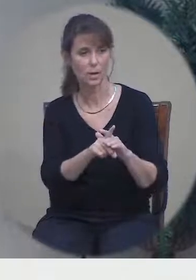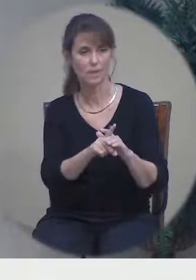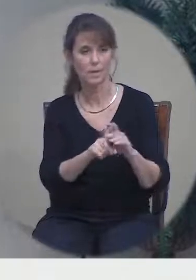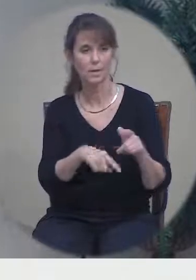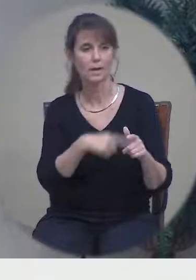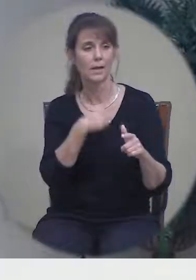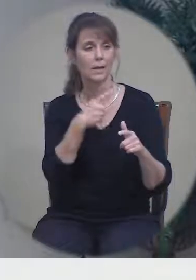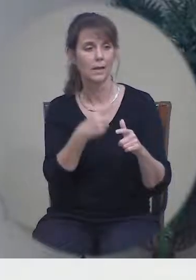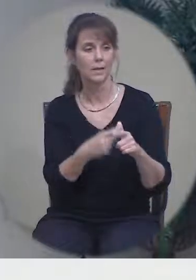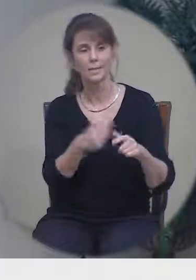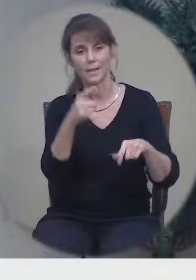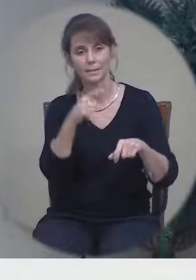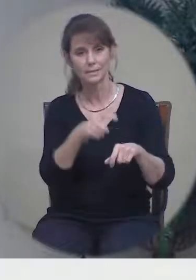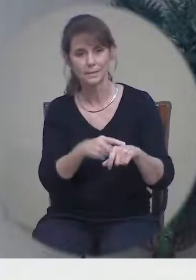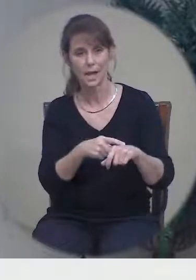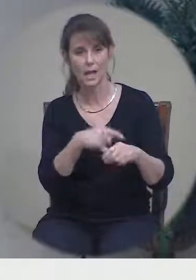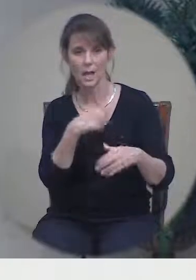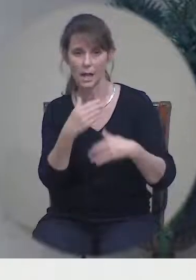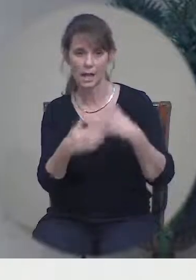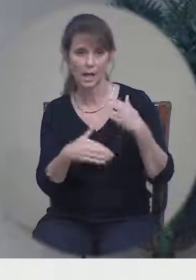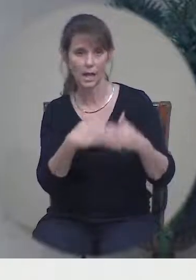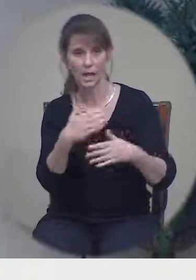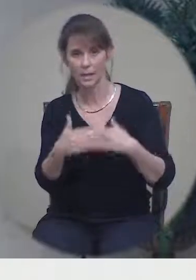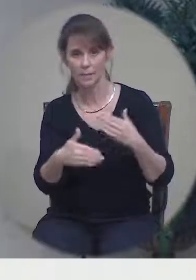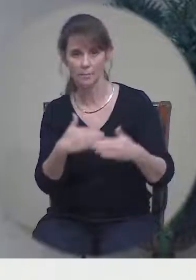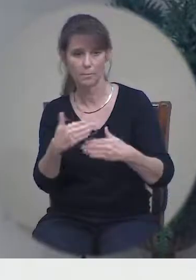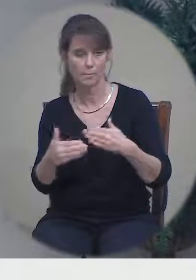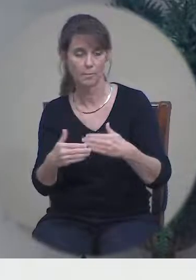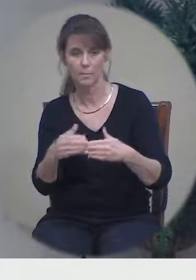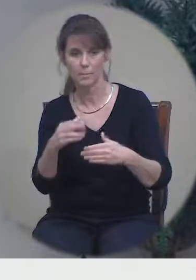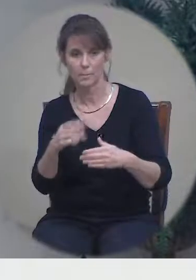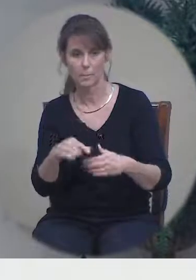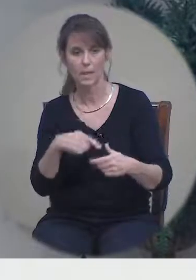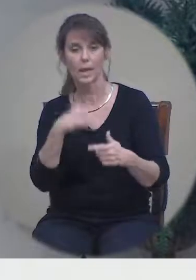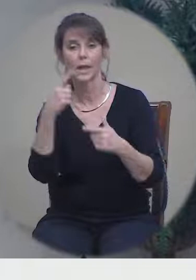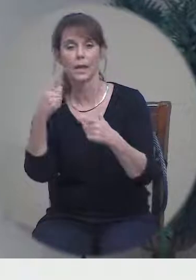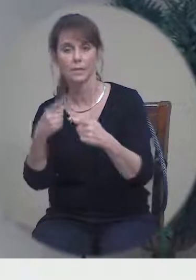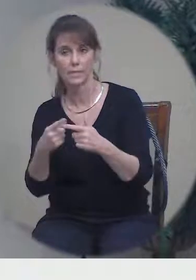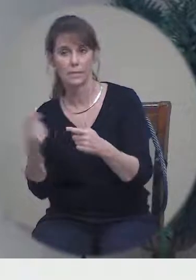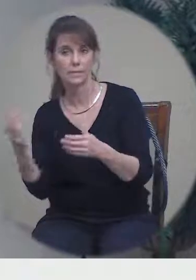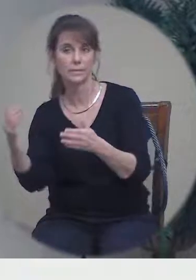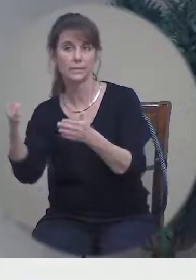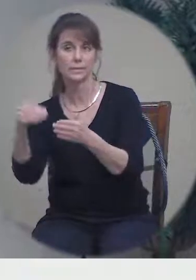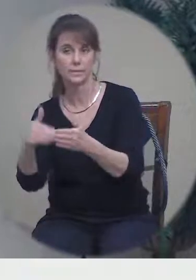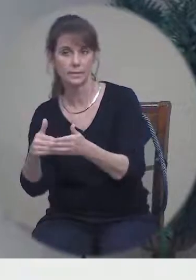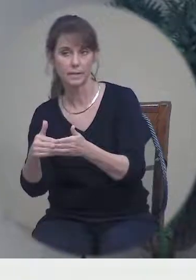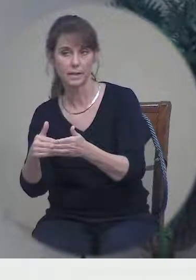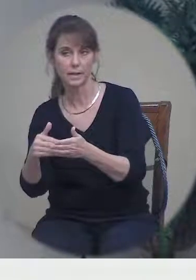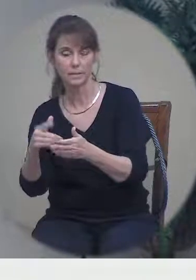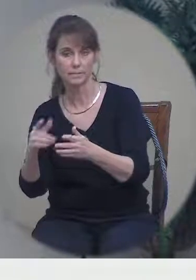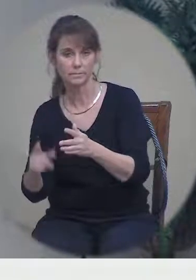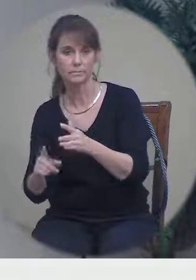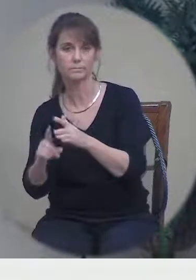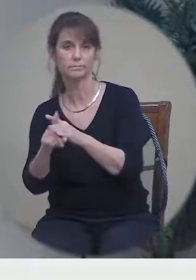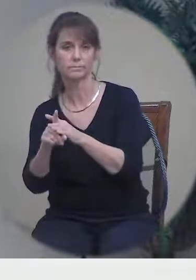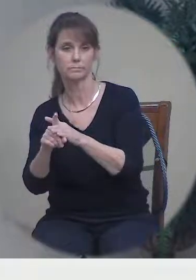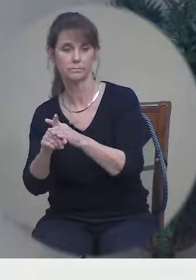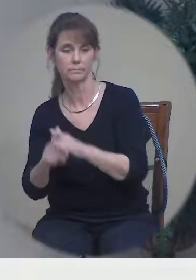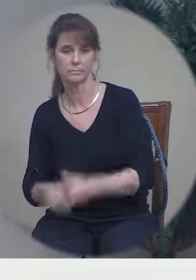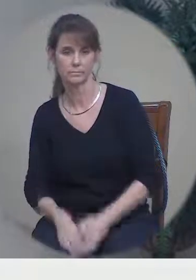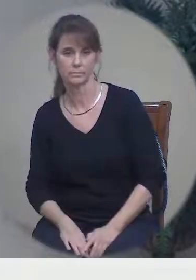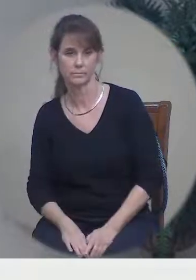get his mind wrapped around the loss and, okay, here's how we can recover. This is our recovery plan going